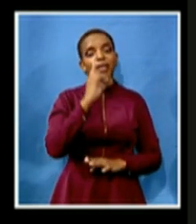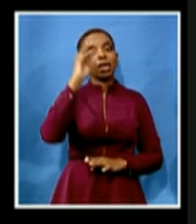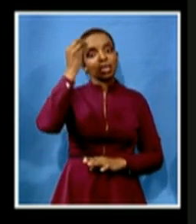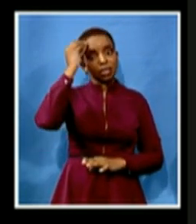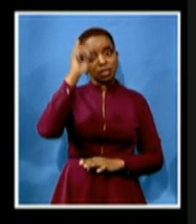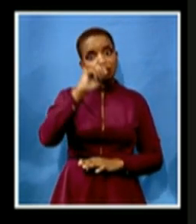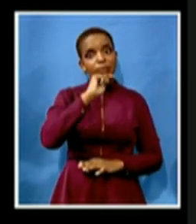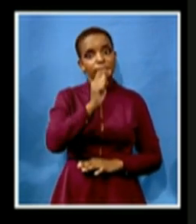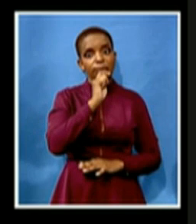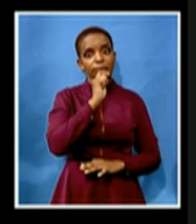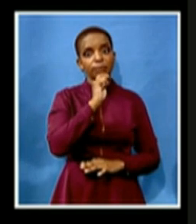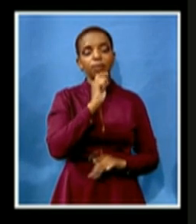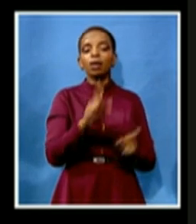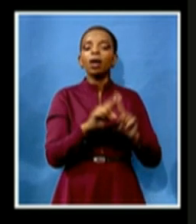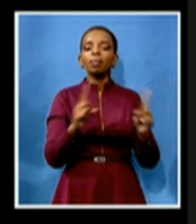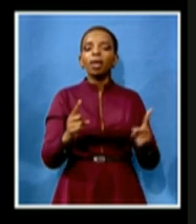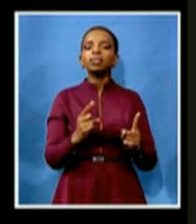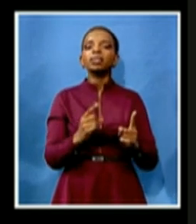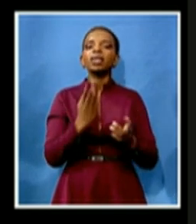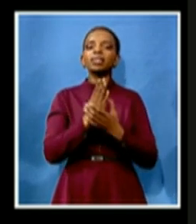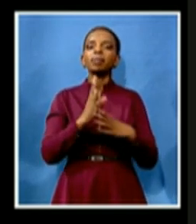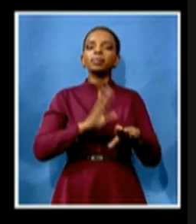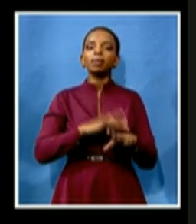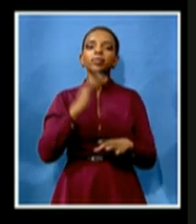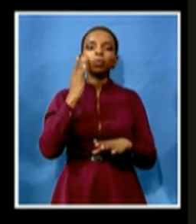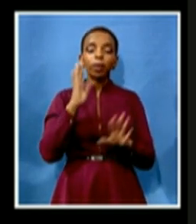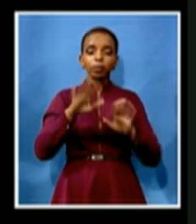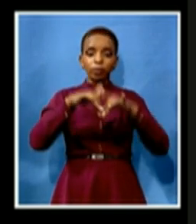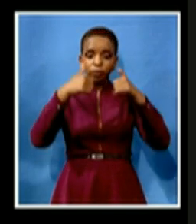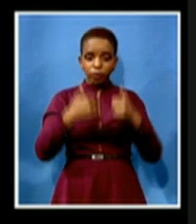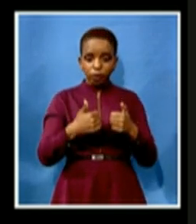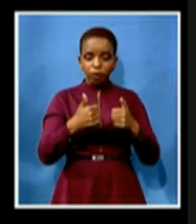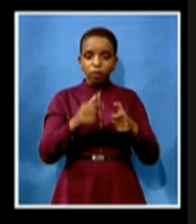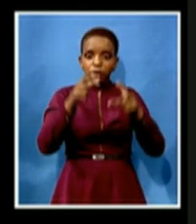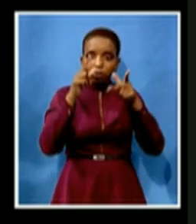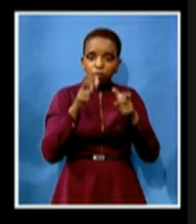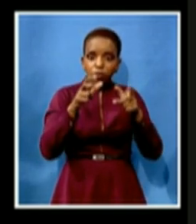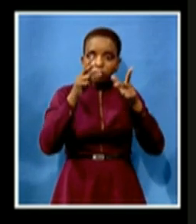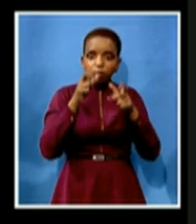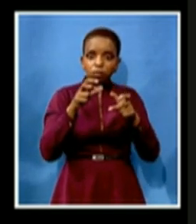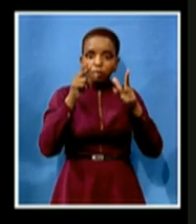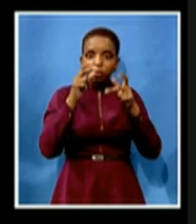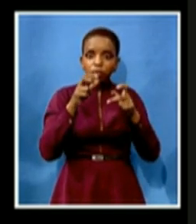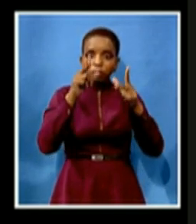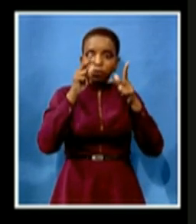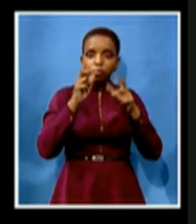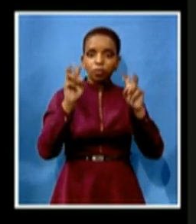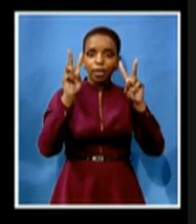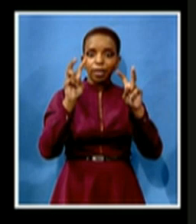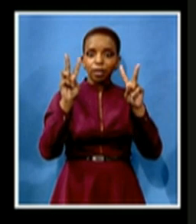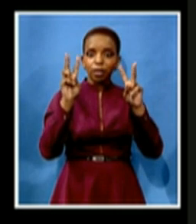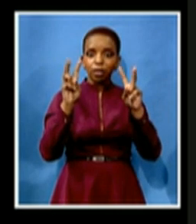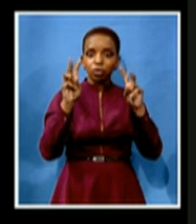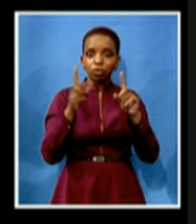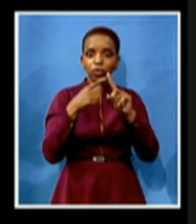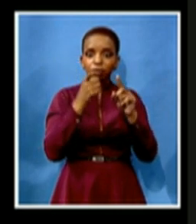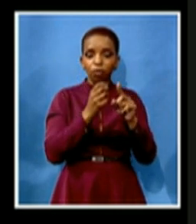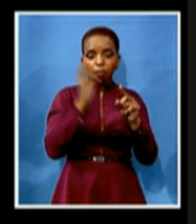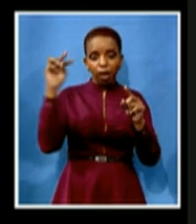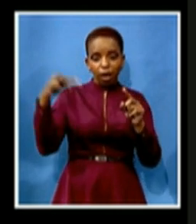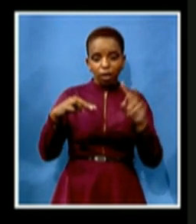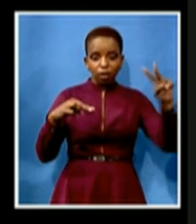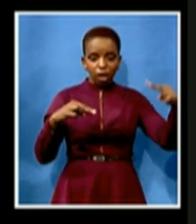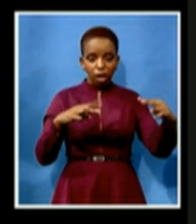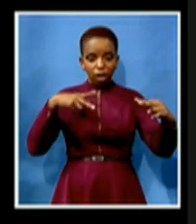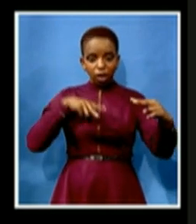go to sit and listen to all the issues being examined from different angles. A few which I found to be also